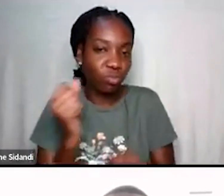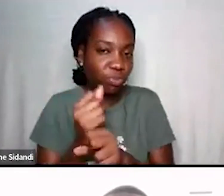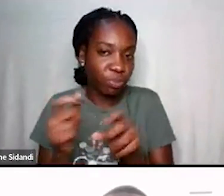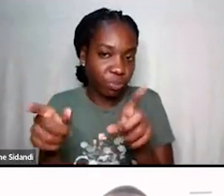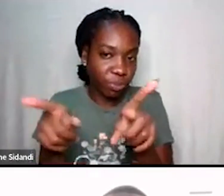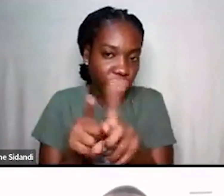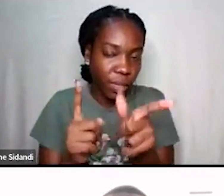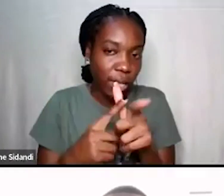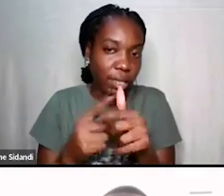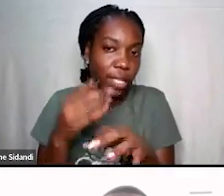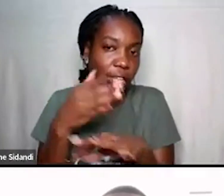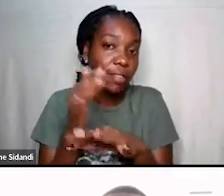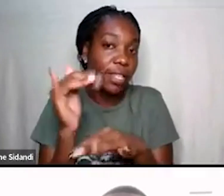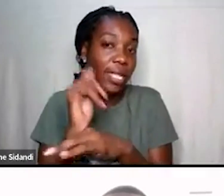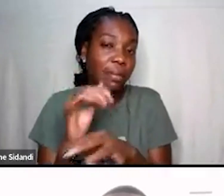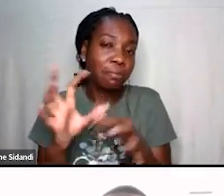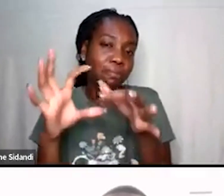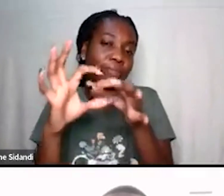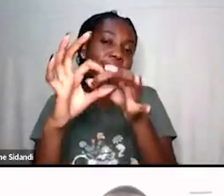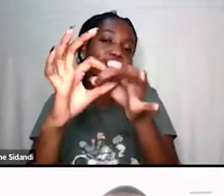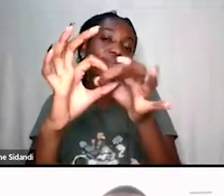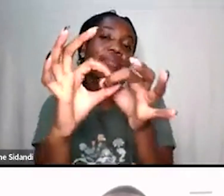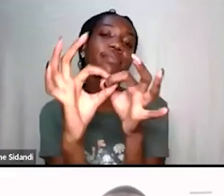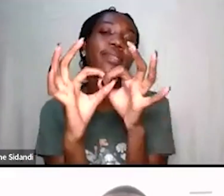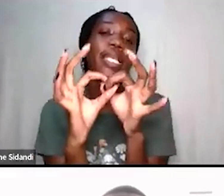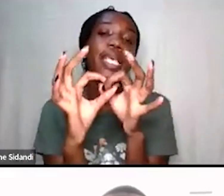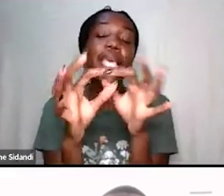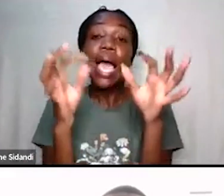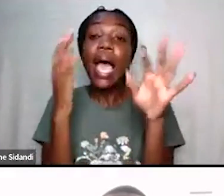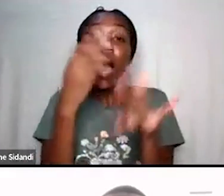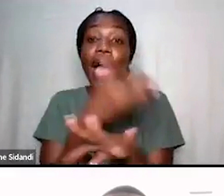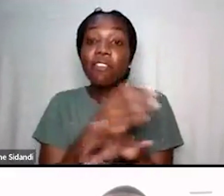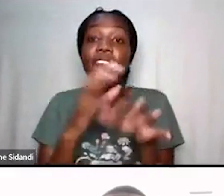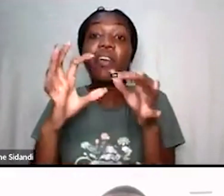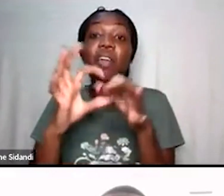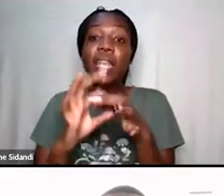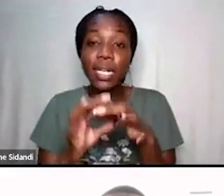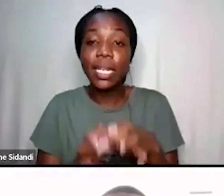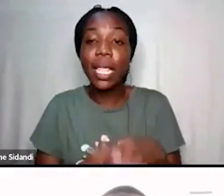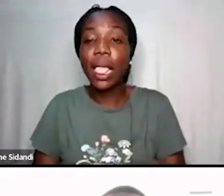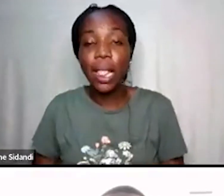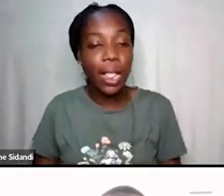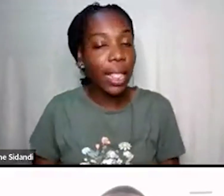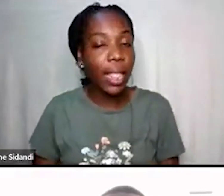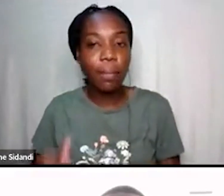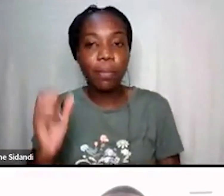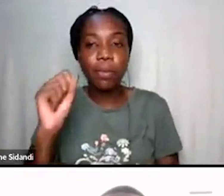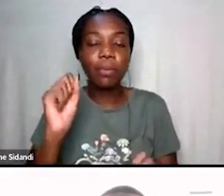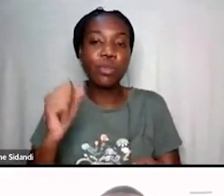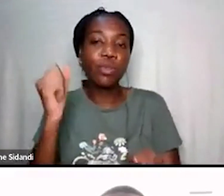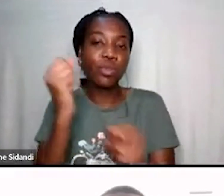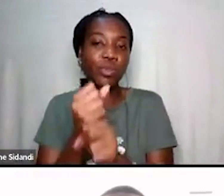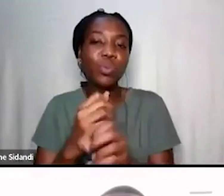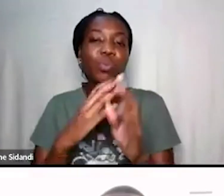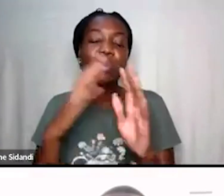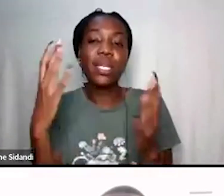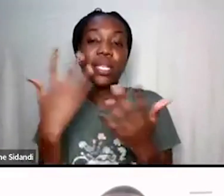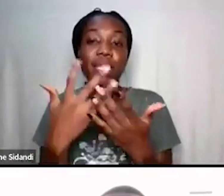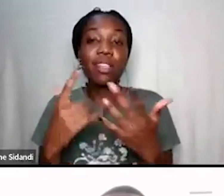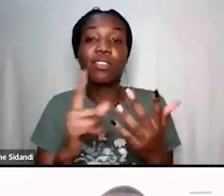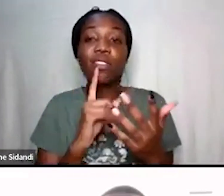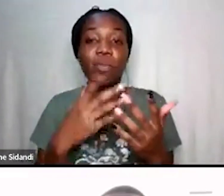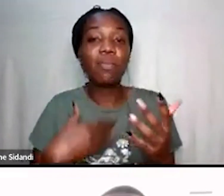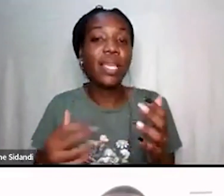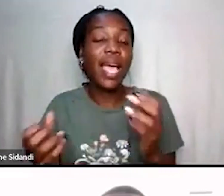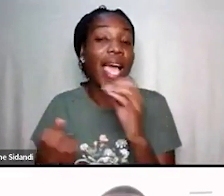that, once they connect, once an introvert connects with you, they can do very great things. So what I would advise the introverts